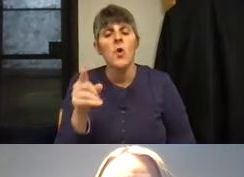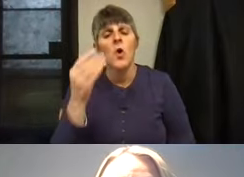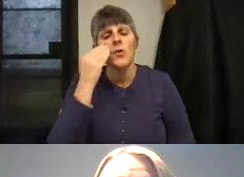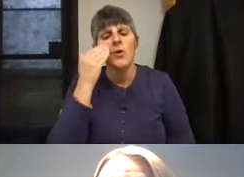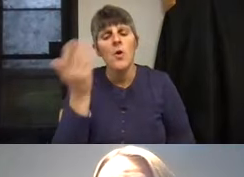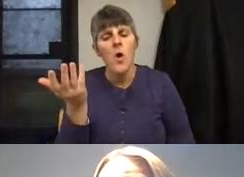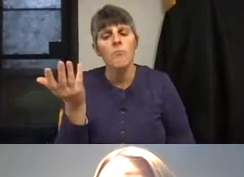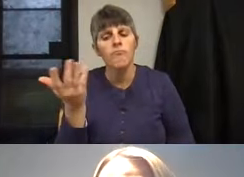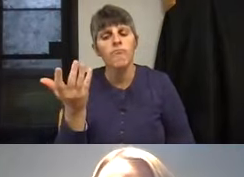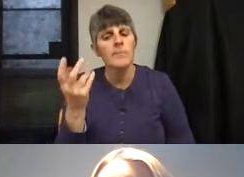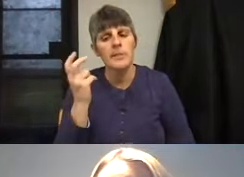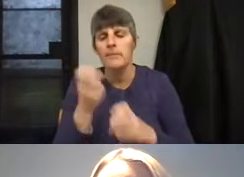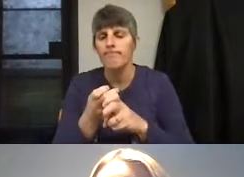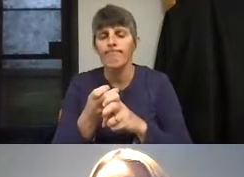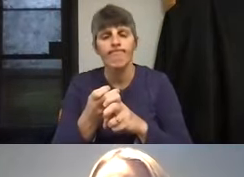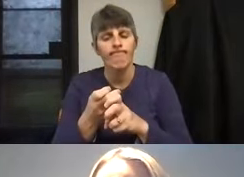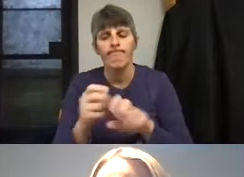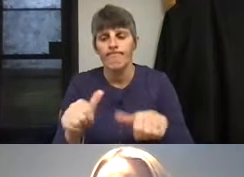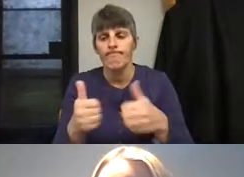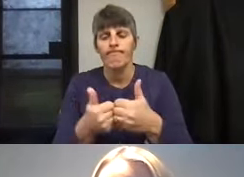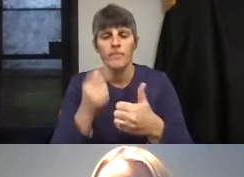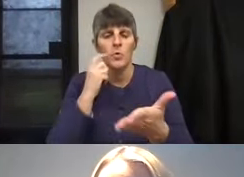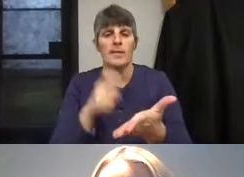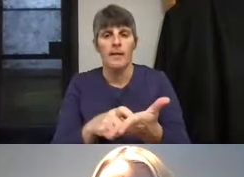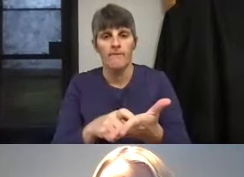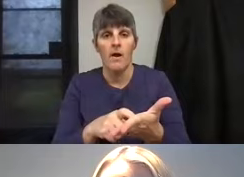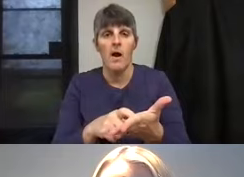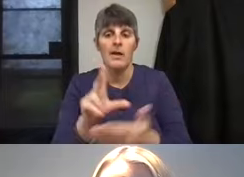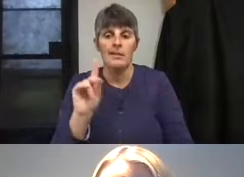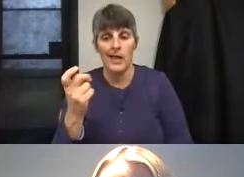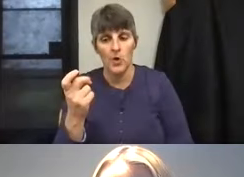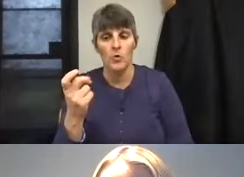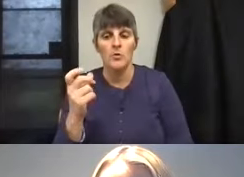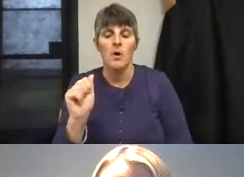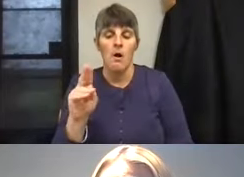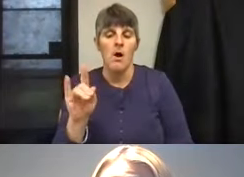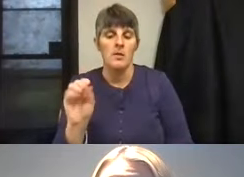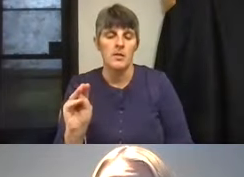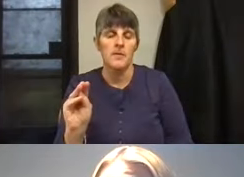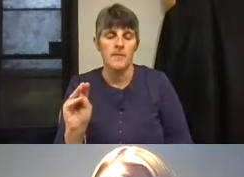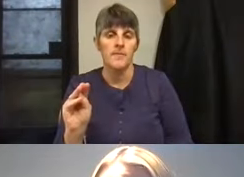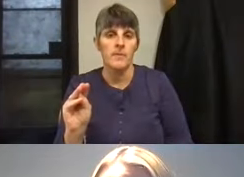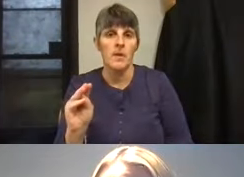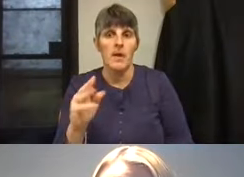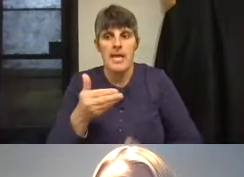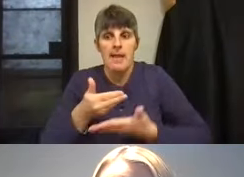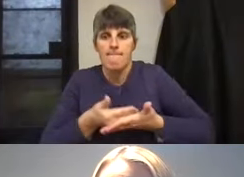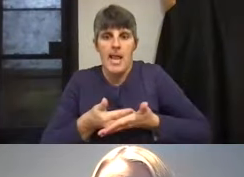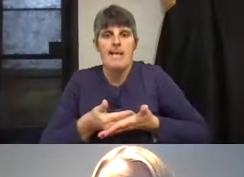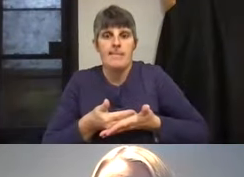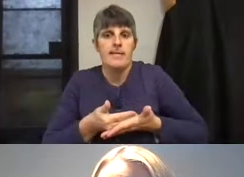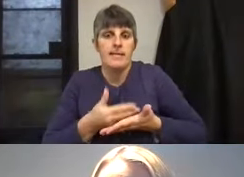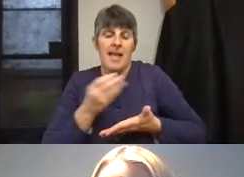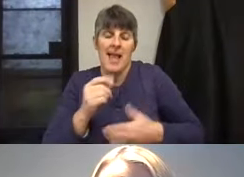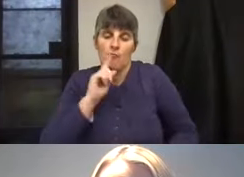It is very hard to identify and diagnose autism in babies